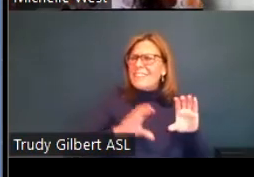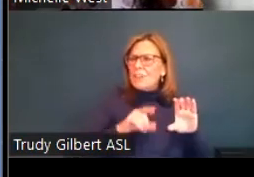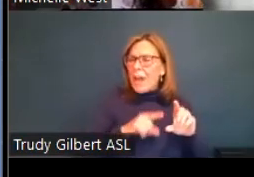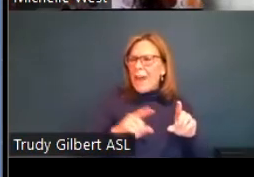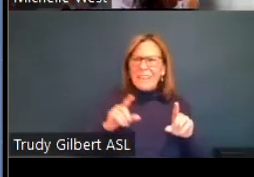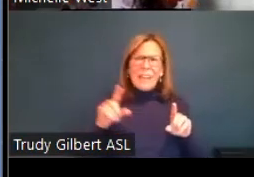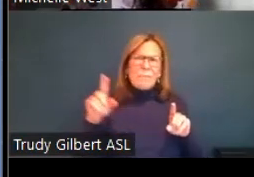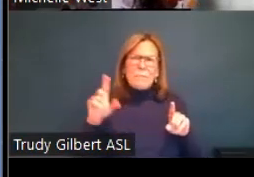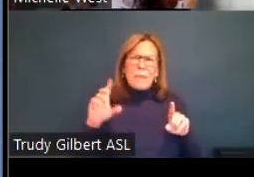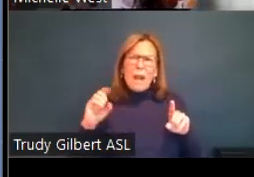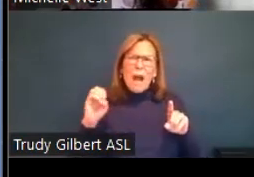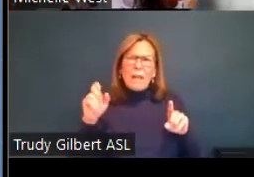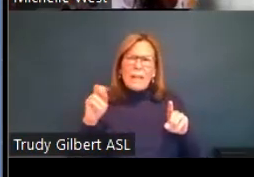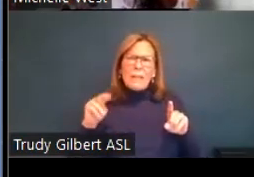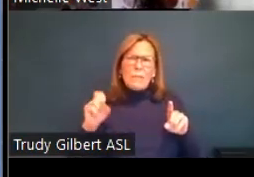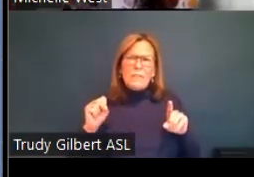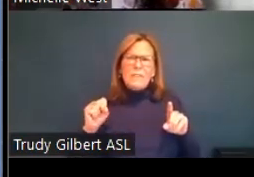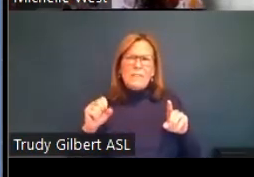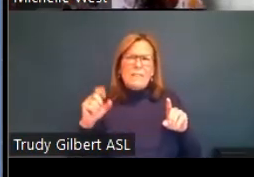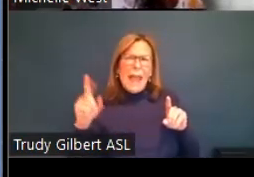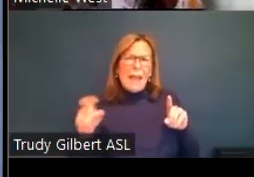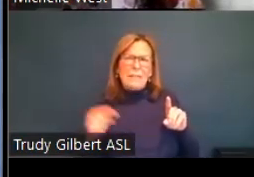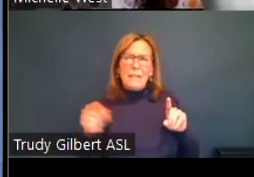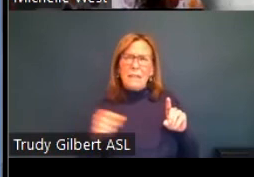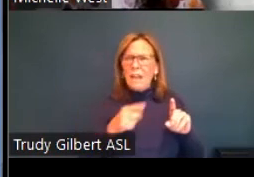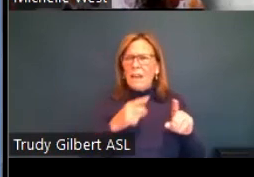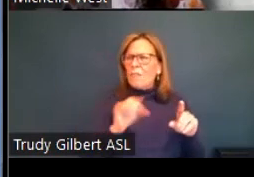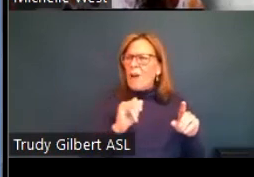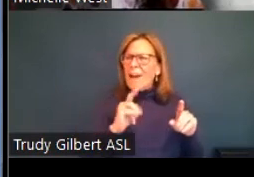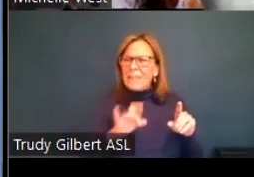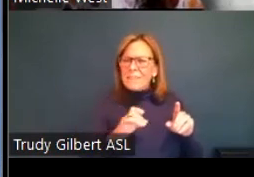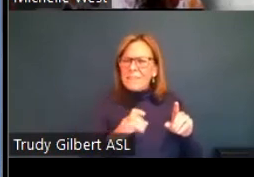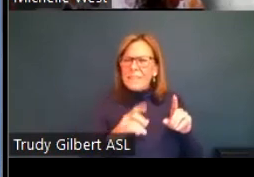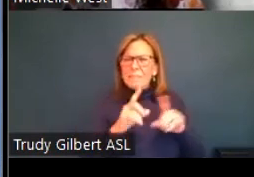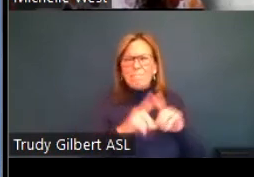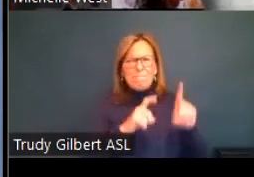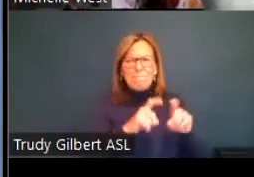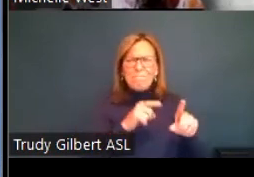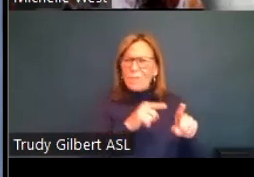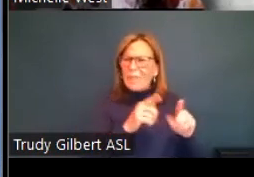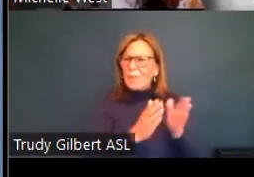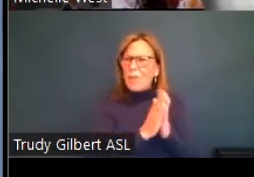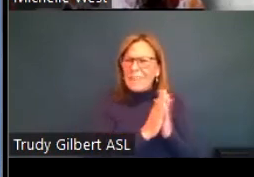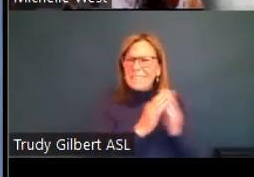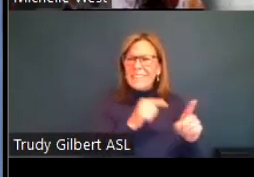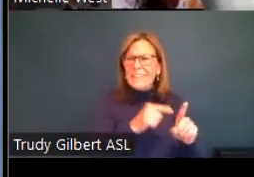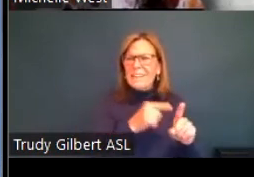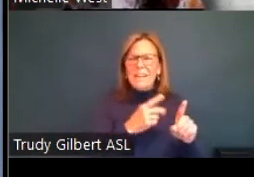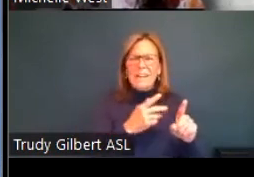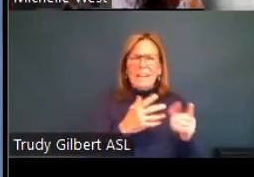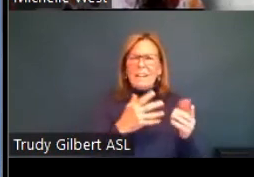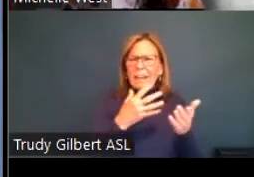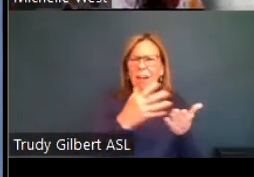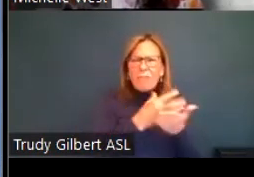specific types of ILC topics that attract the most attention in terms of new consumers, brand value, fundraising, and advocacy. And I think